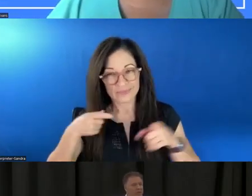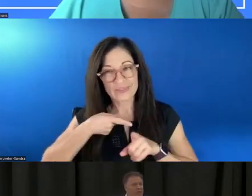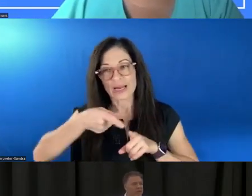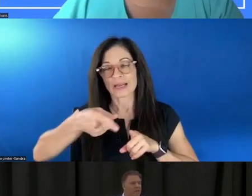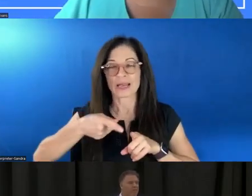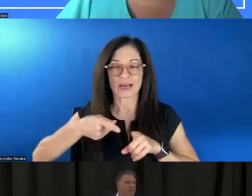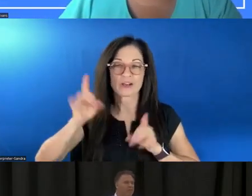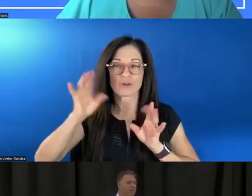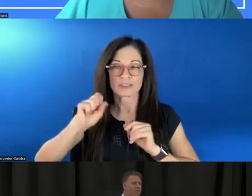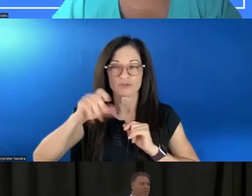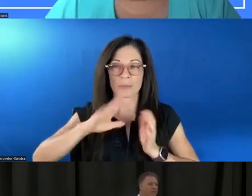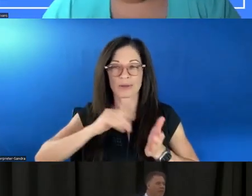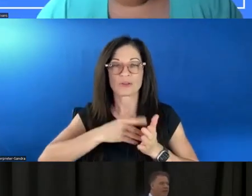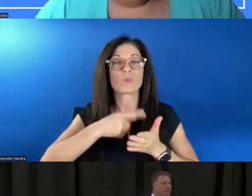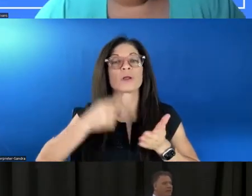we think, team?